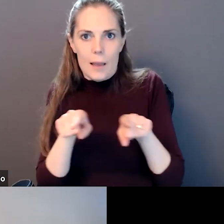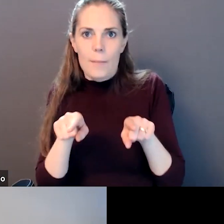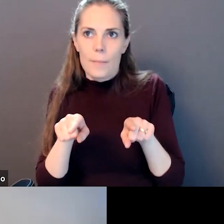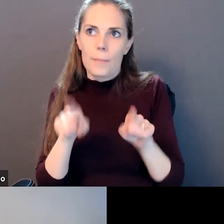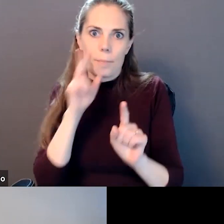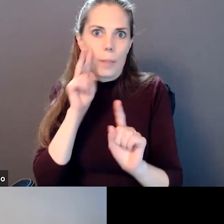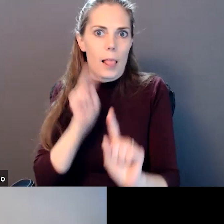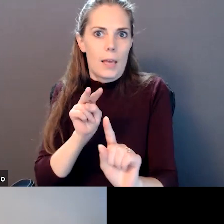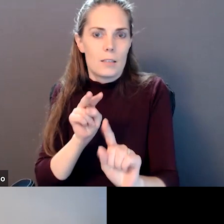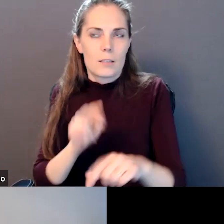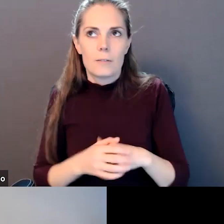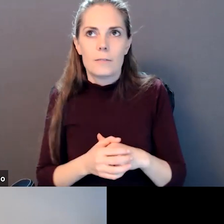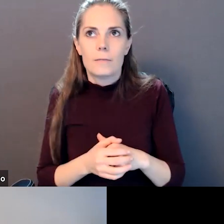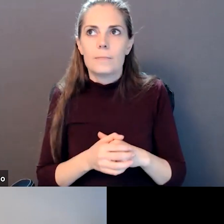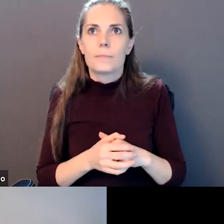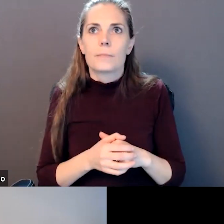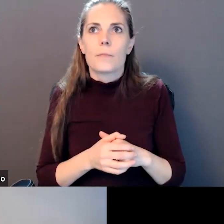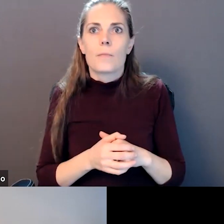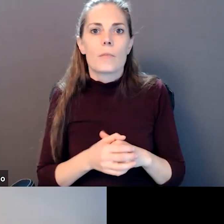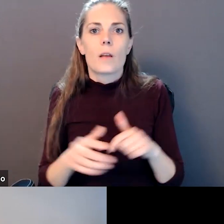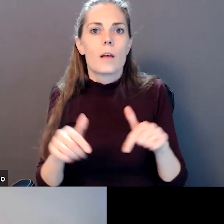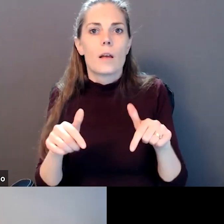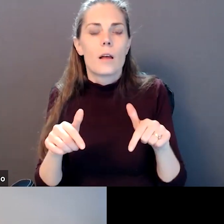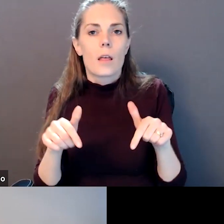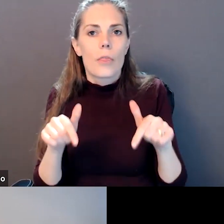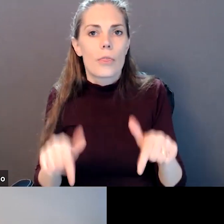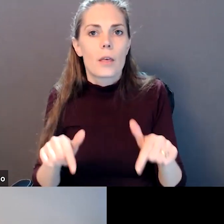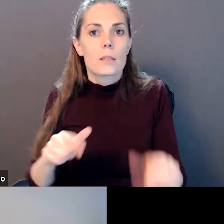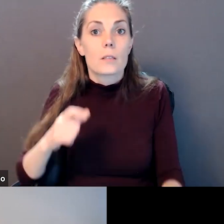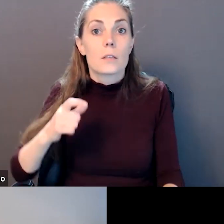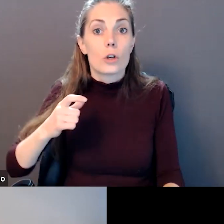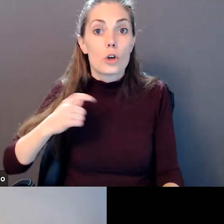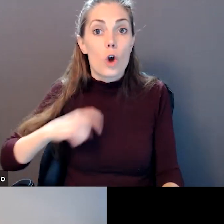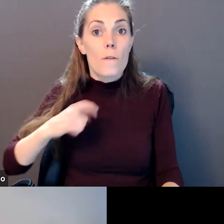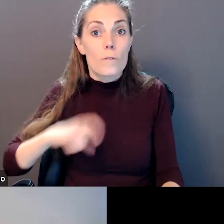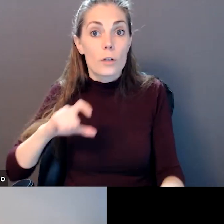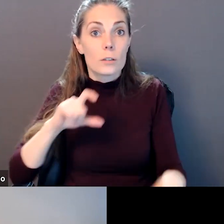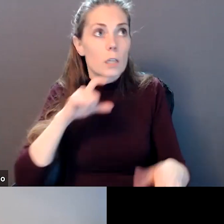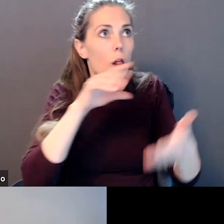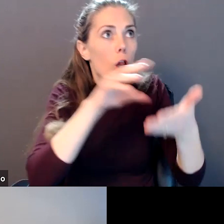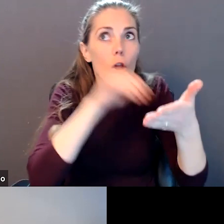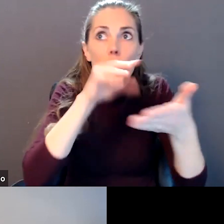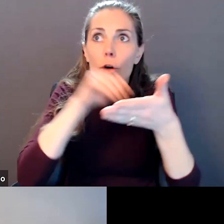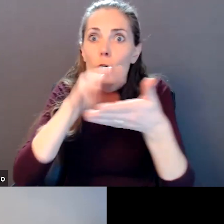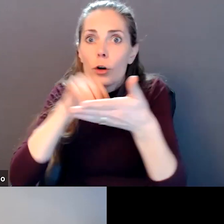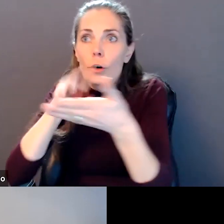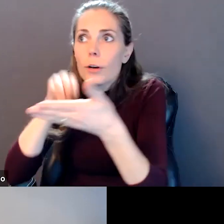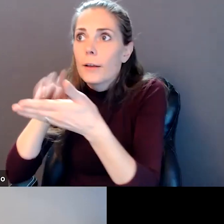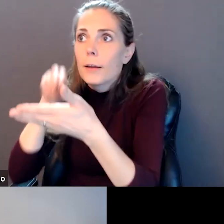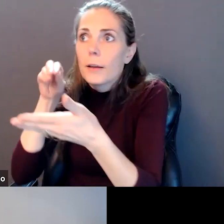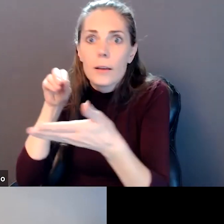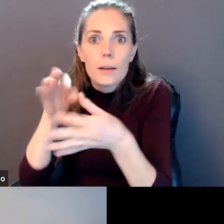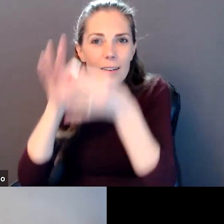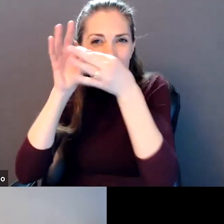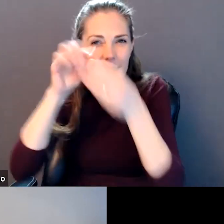not just been a conference about learning from my intellect,